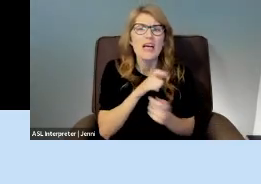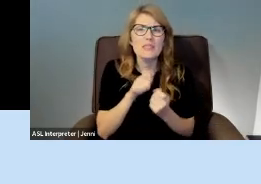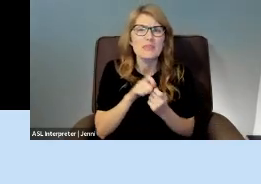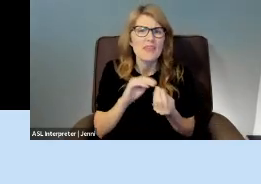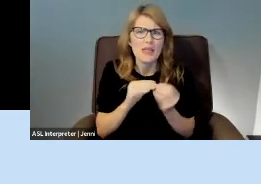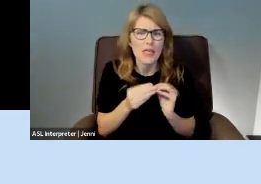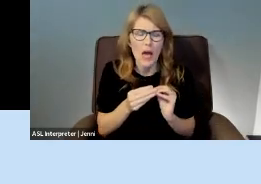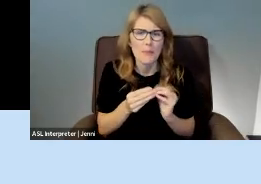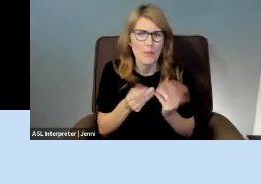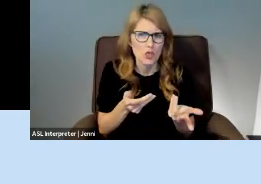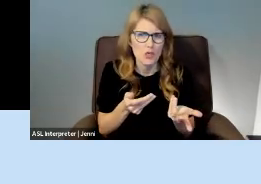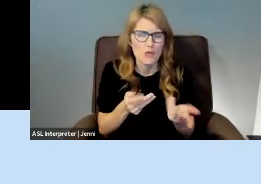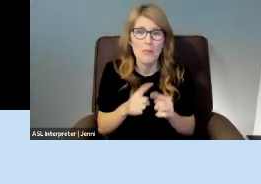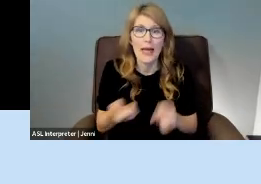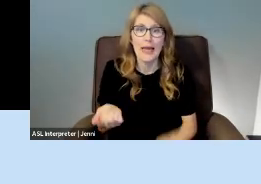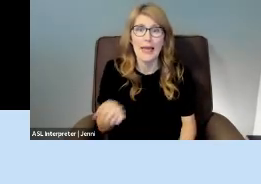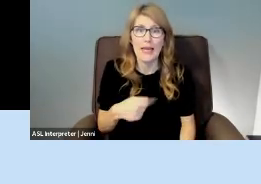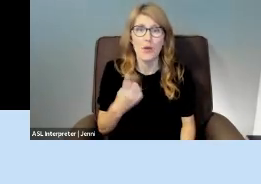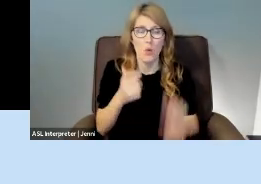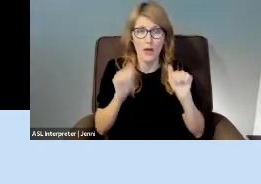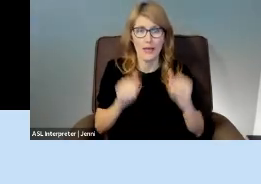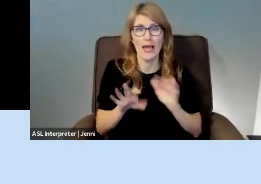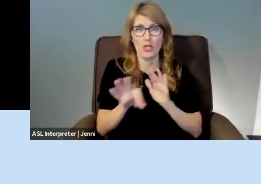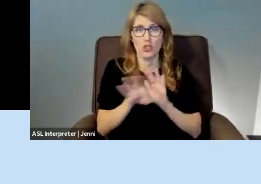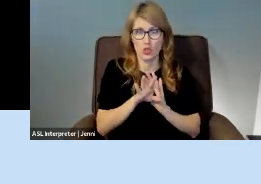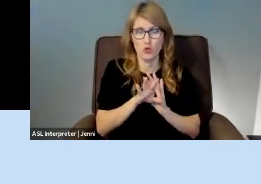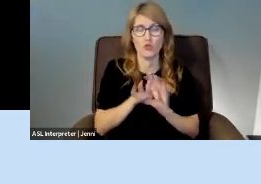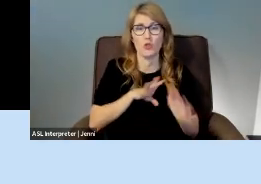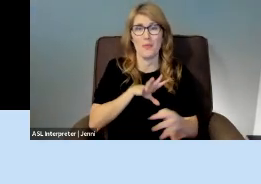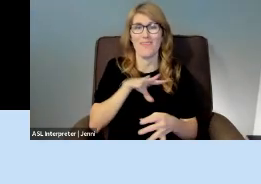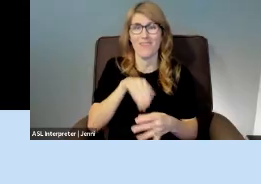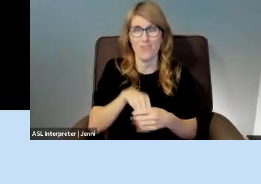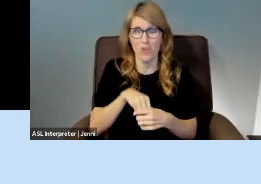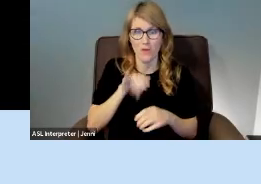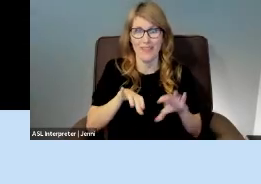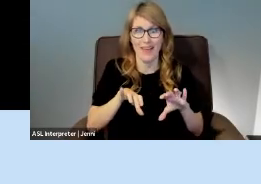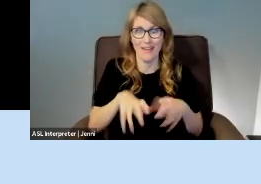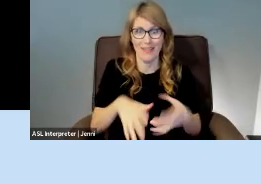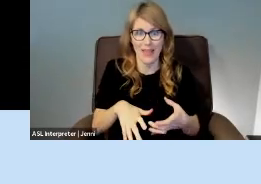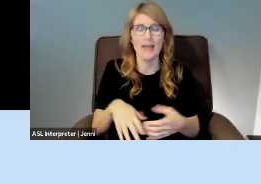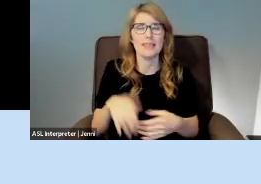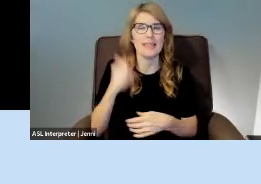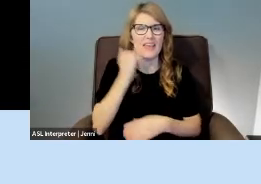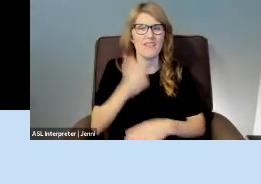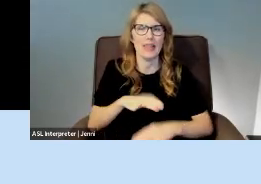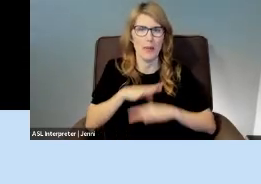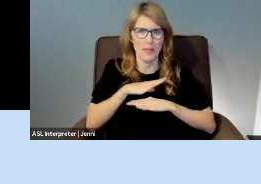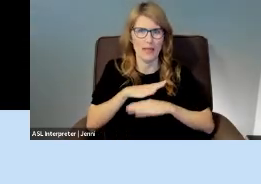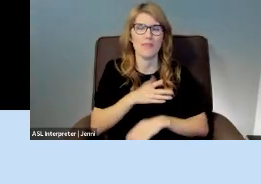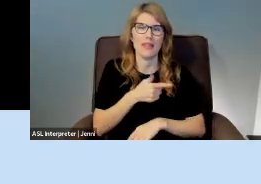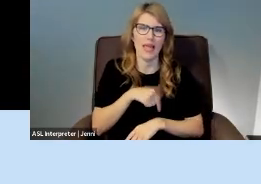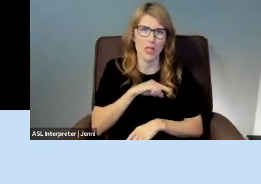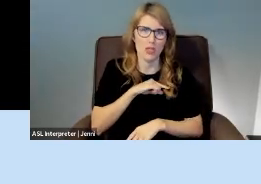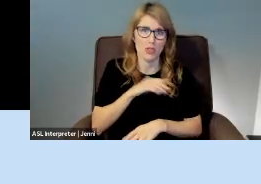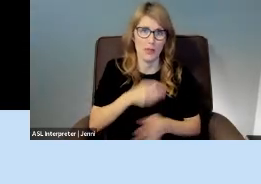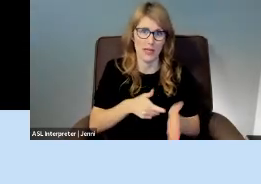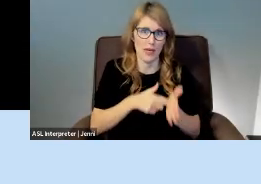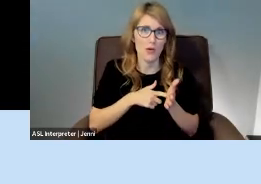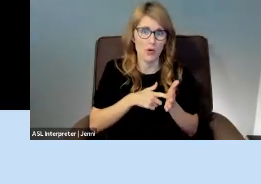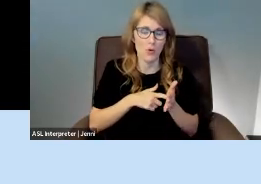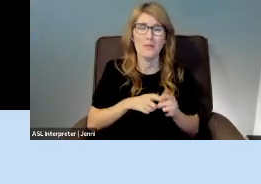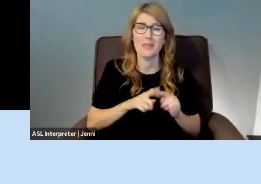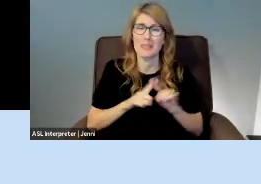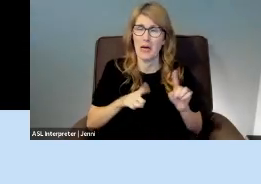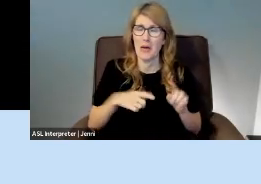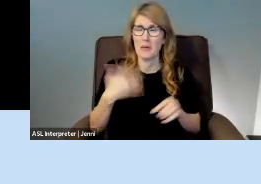could opt into that class if they meet those eligibility and requirements. But it is very